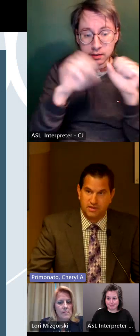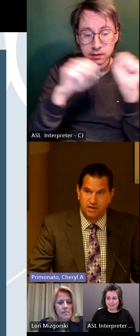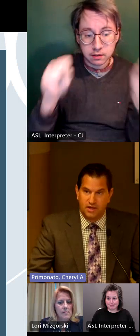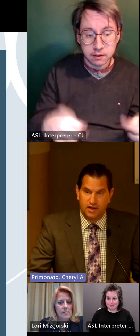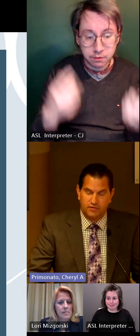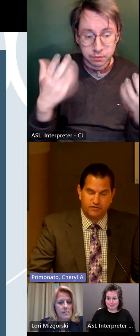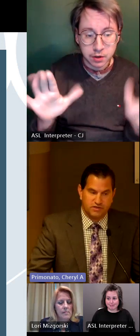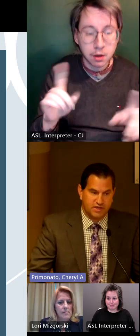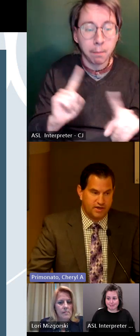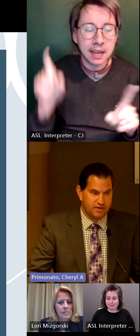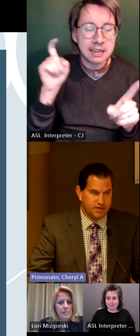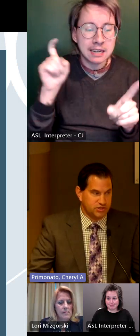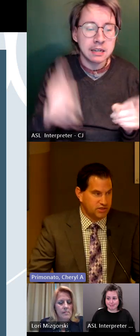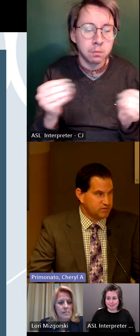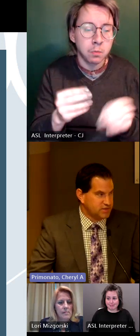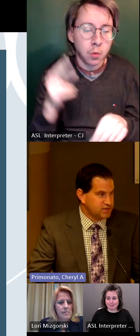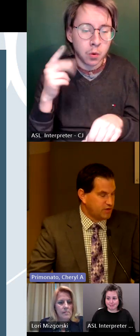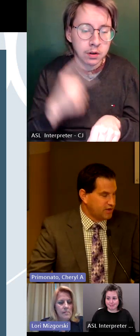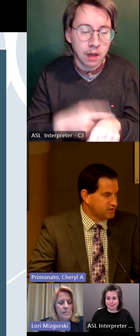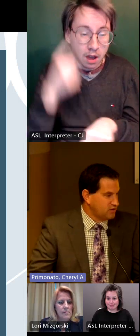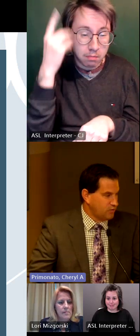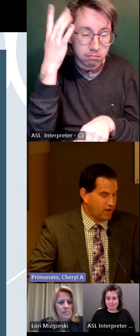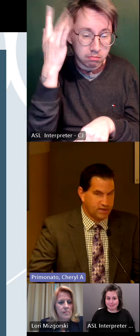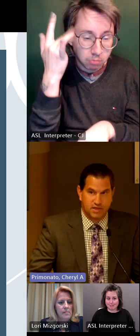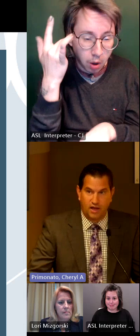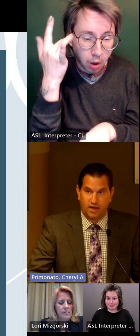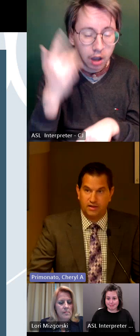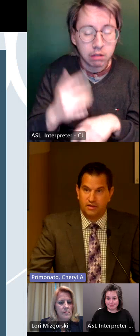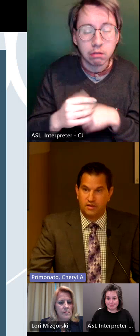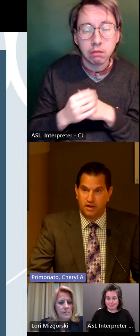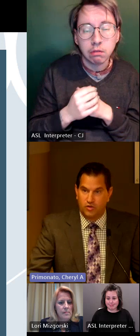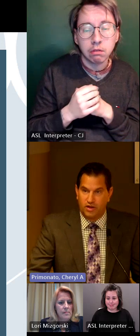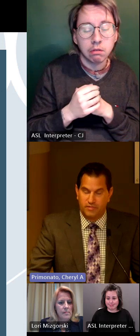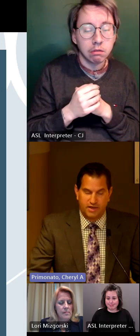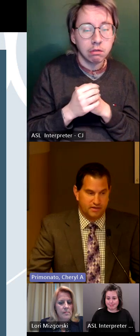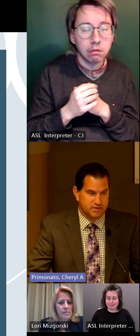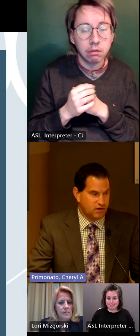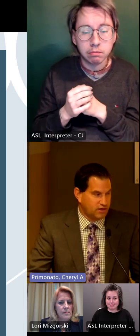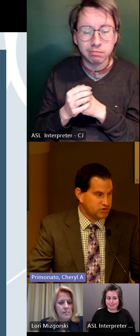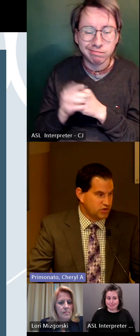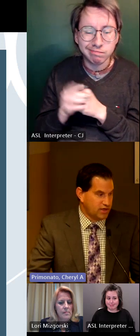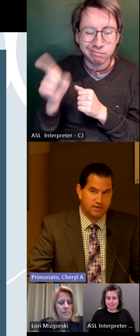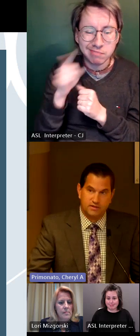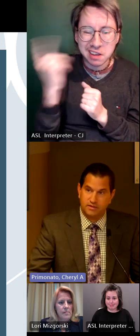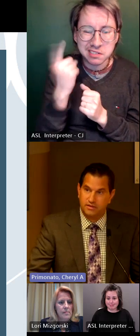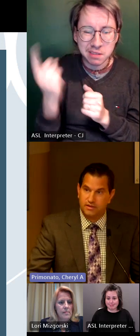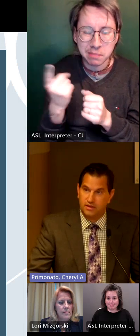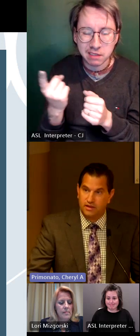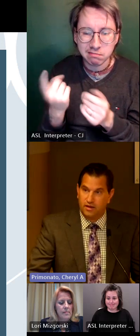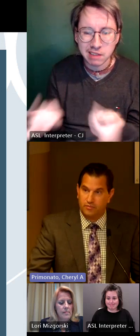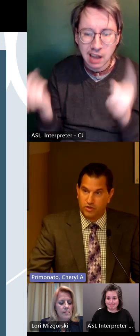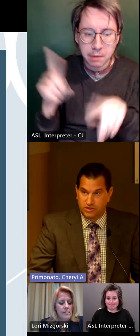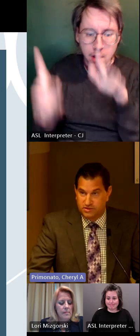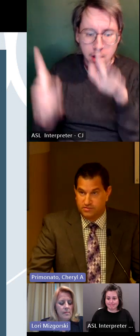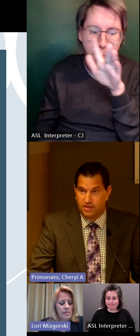to address an unforeseen condition that was experienced on the wayside equipment and the